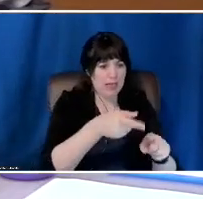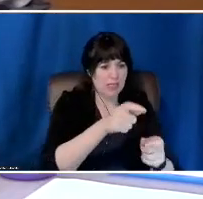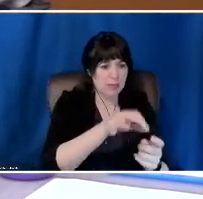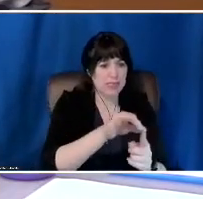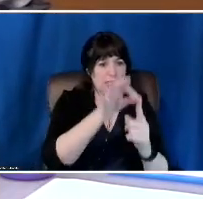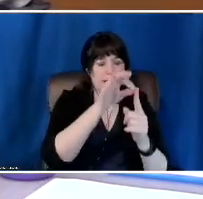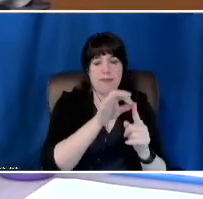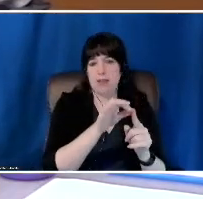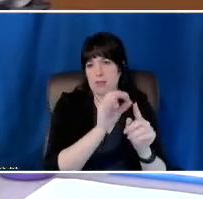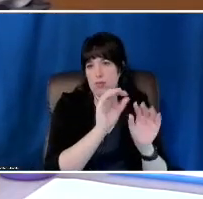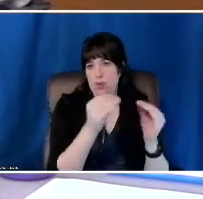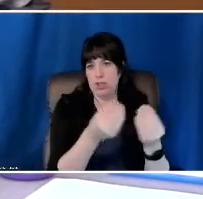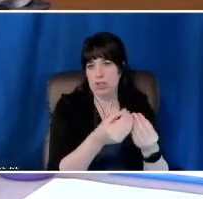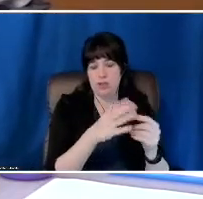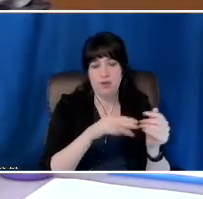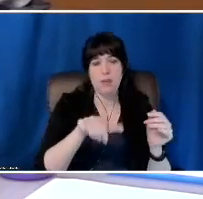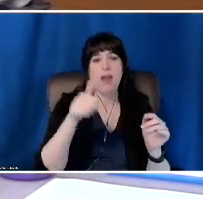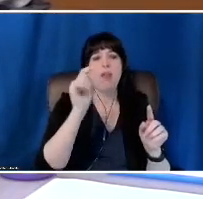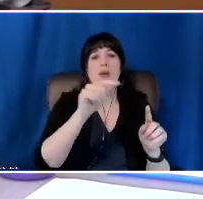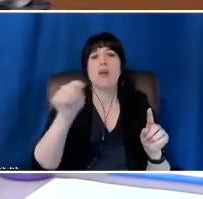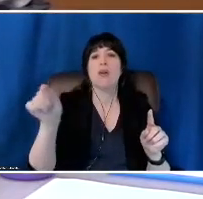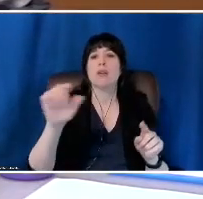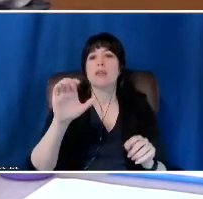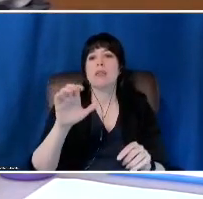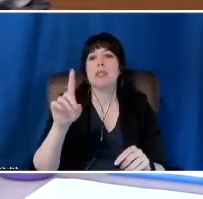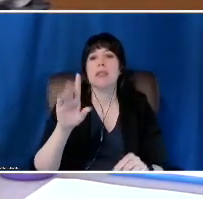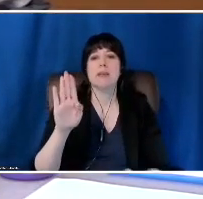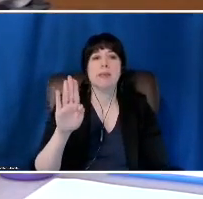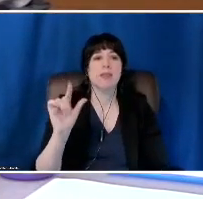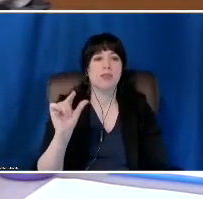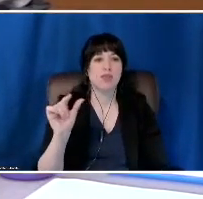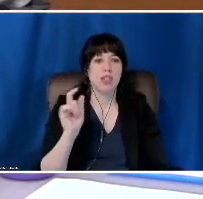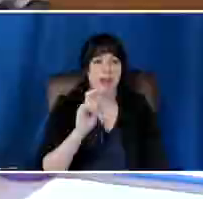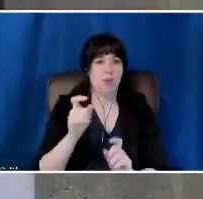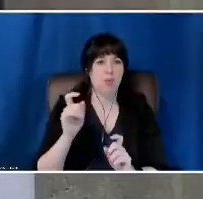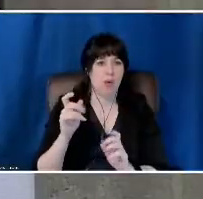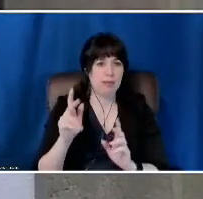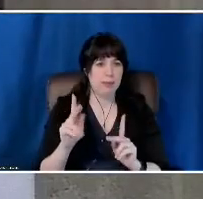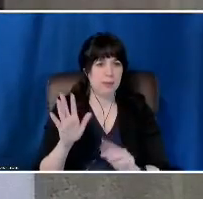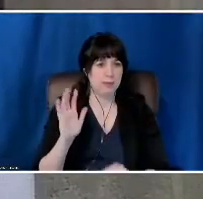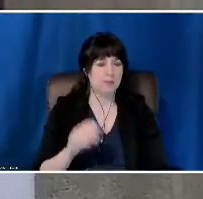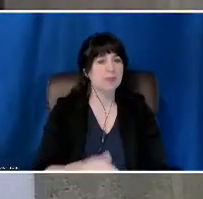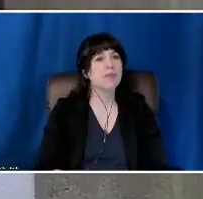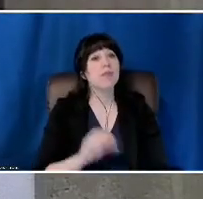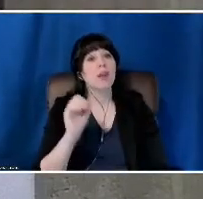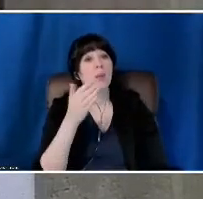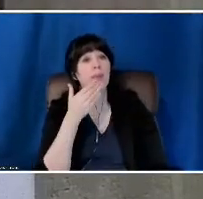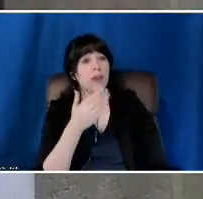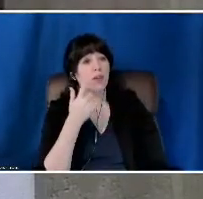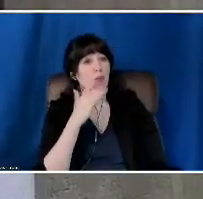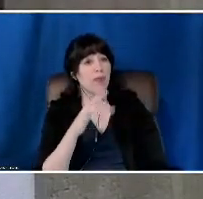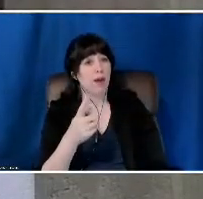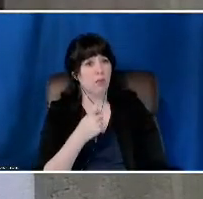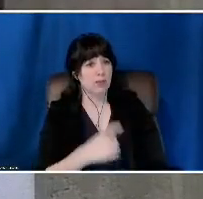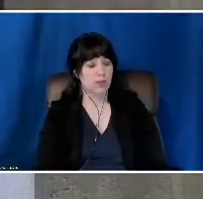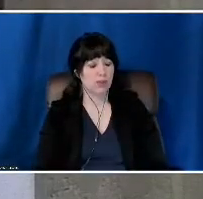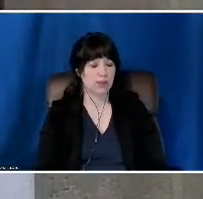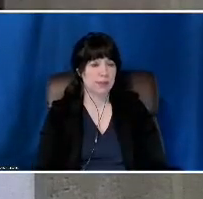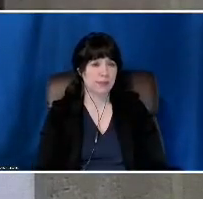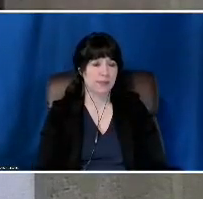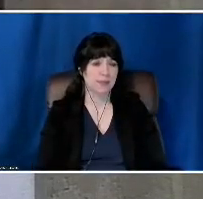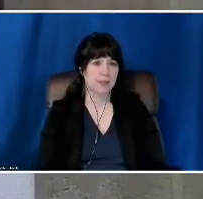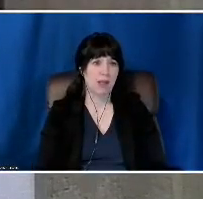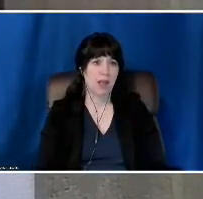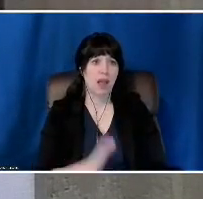the other potential CDBG awardees? Thank you for the question. There were